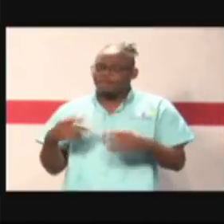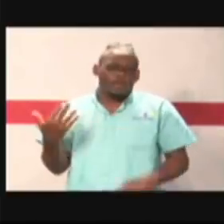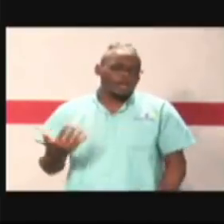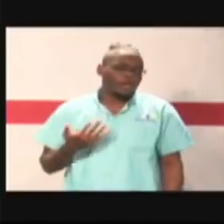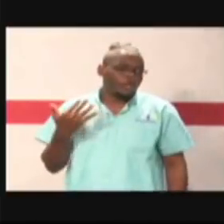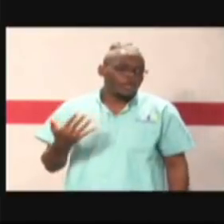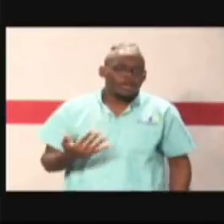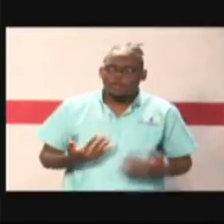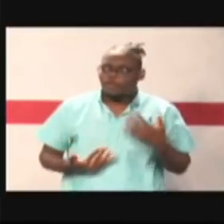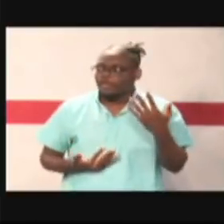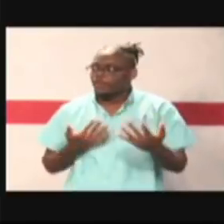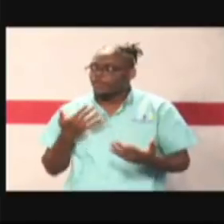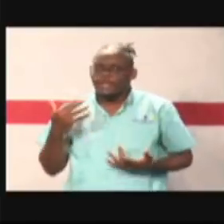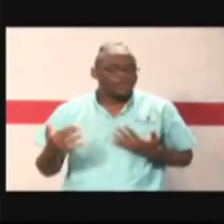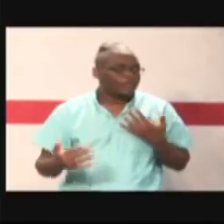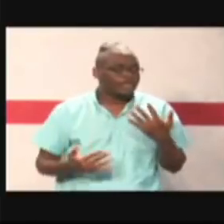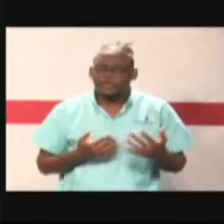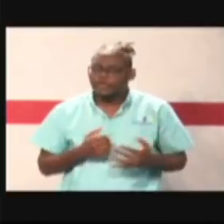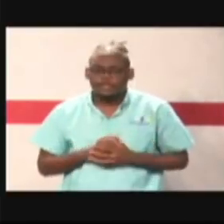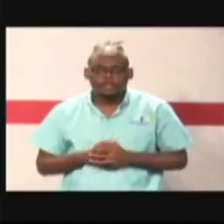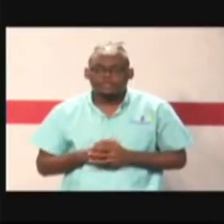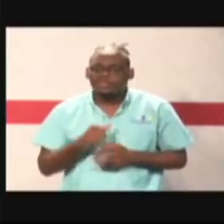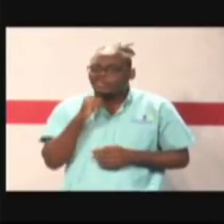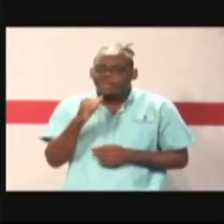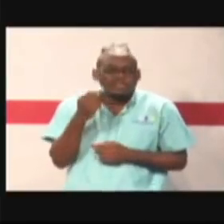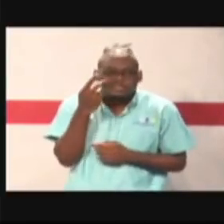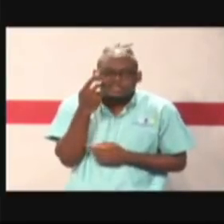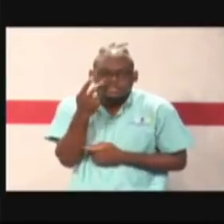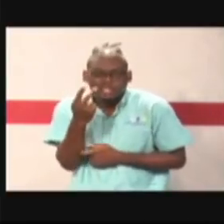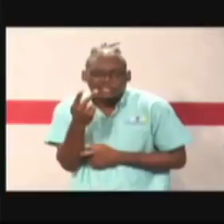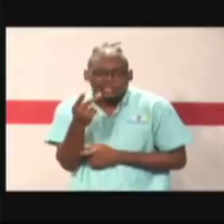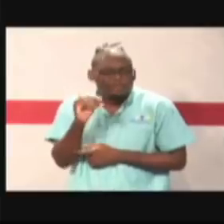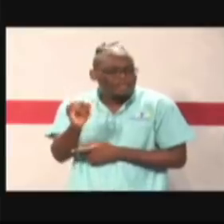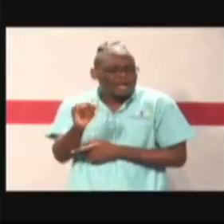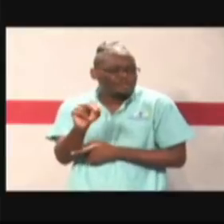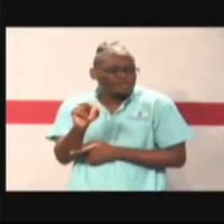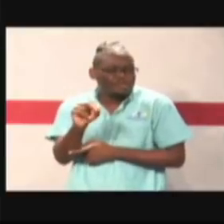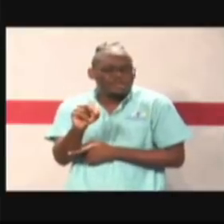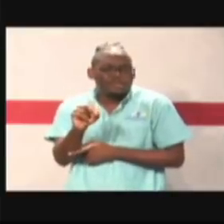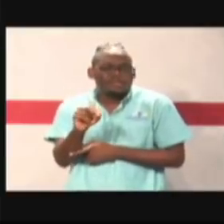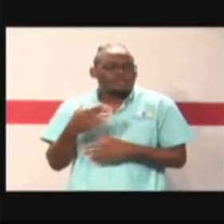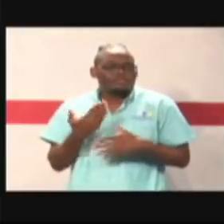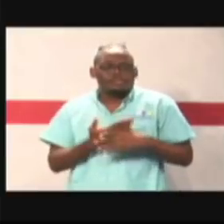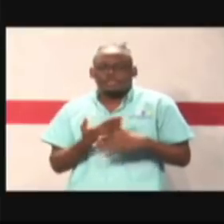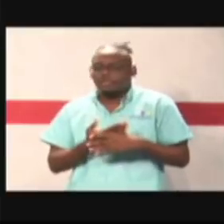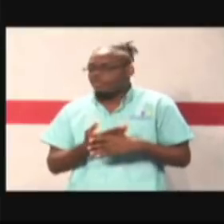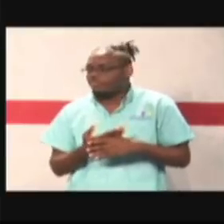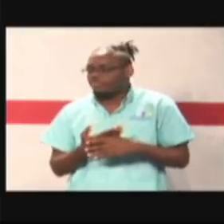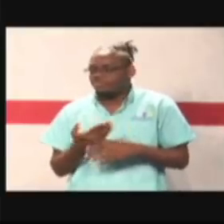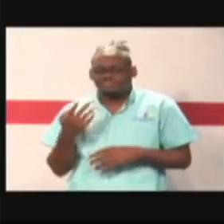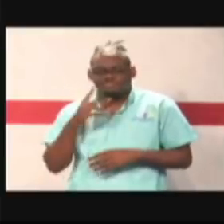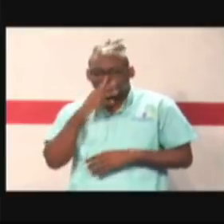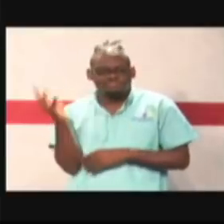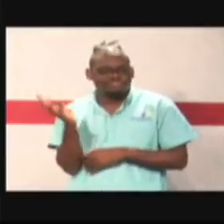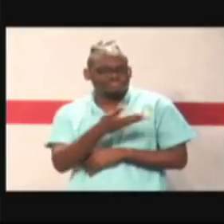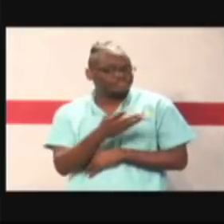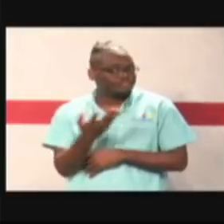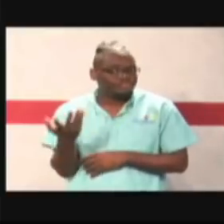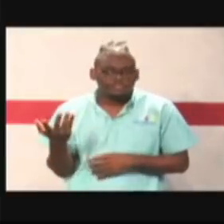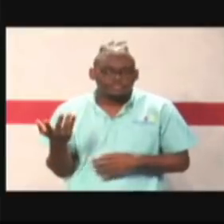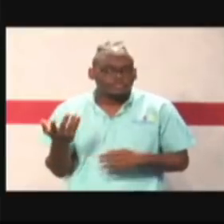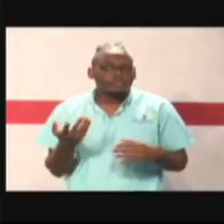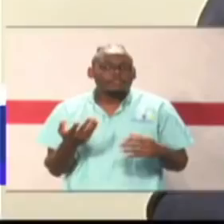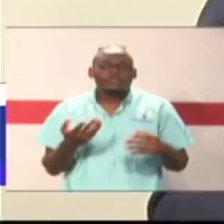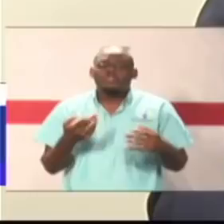because they are not seeing a crisis. But what we are trying to do is to prevent a crisis. So if you could come back to